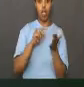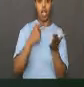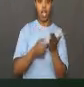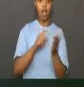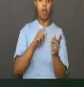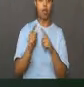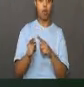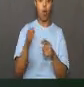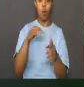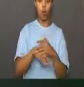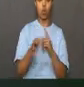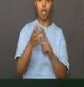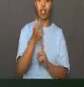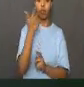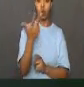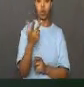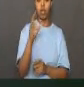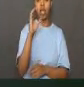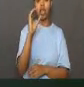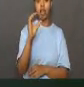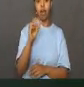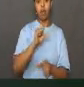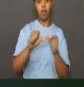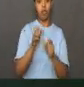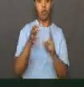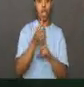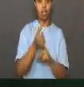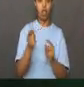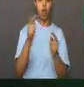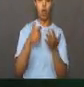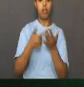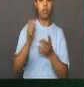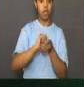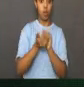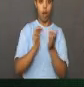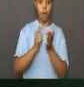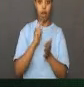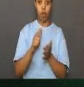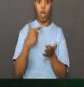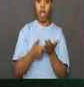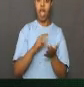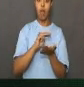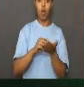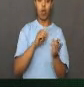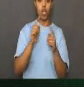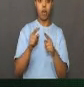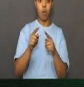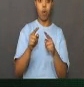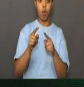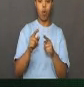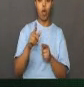that contains only 3 carbon atoms. This molecule is